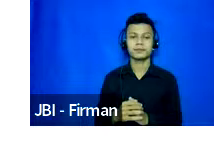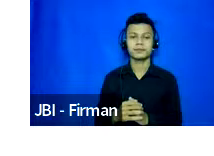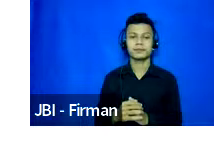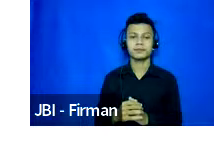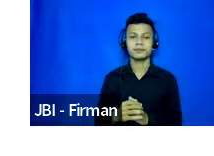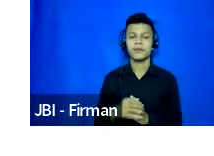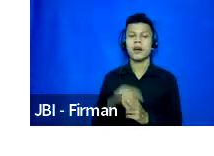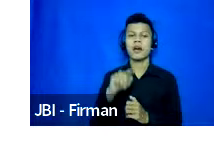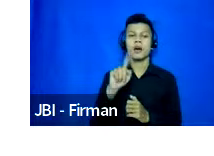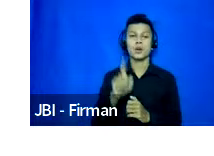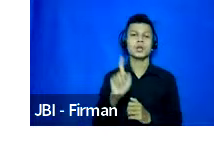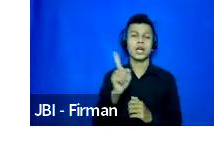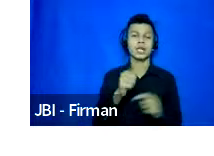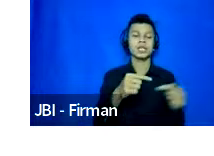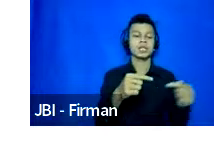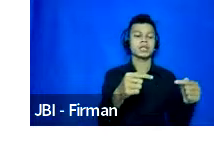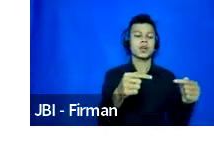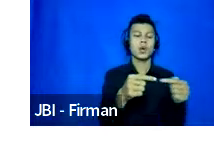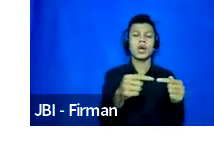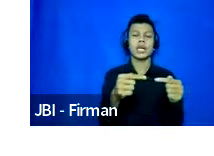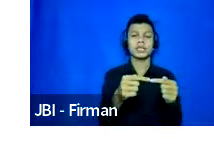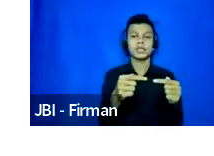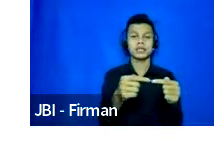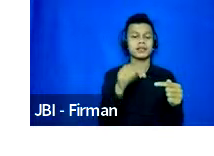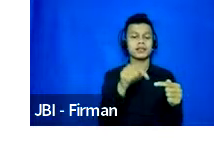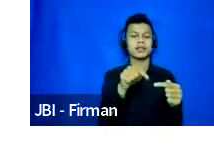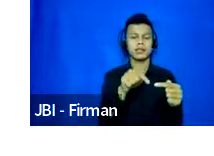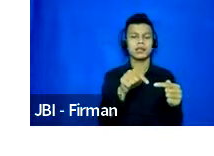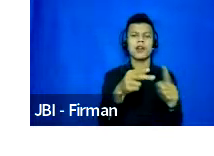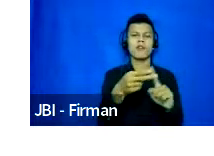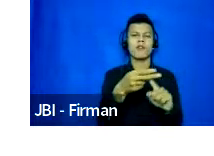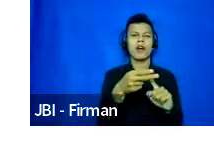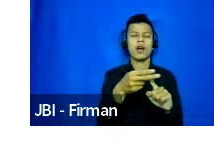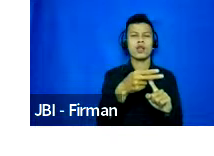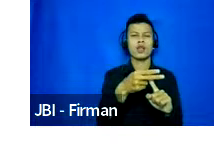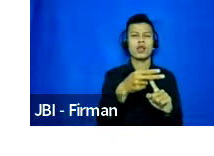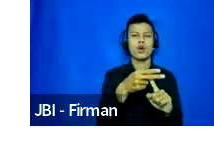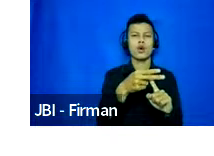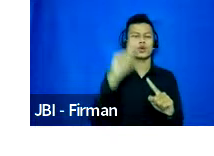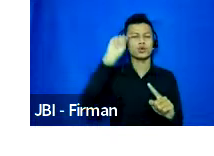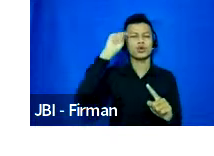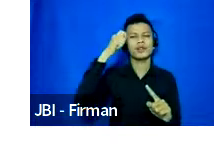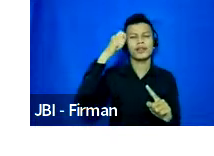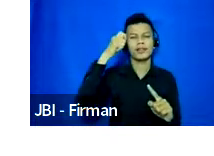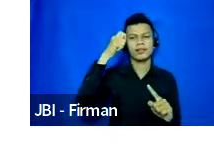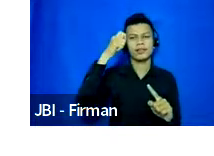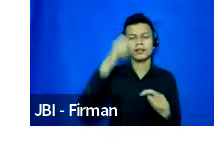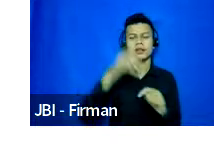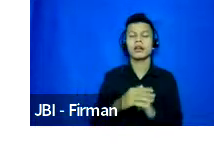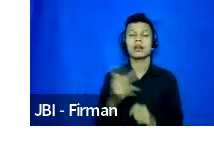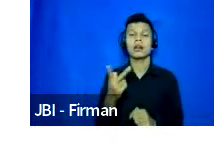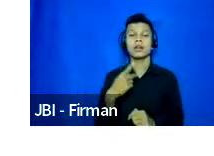be a big constraining factor. When we go to the next slide, looking at the